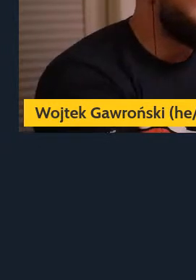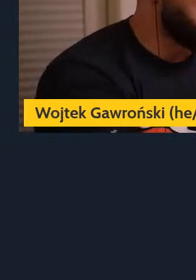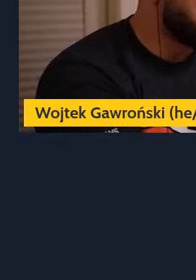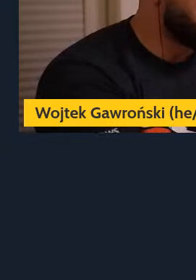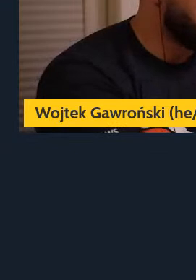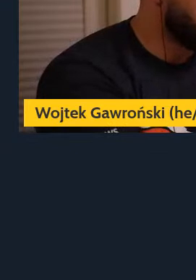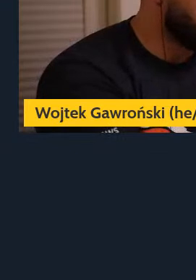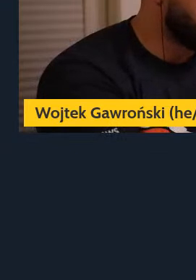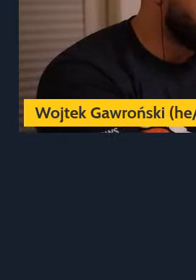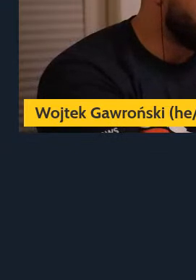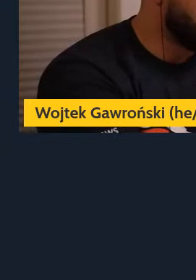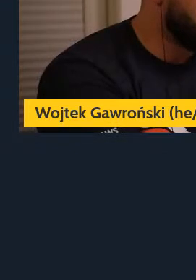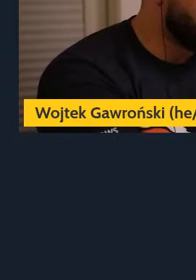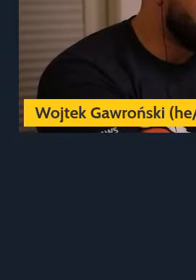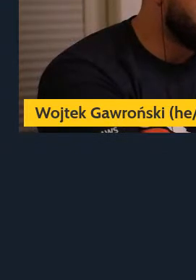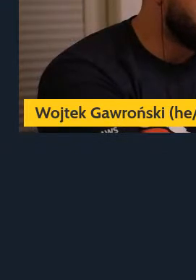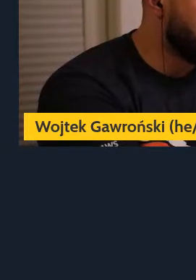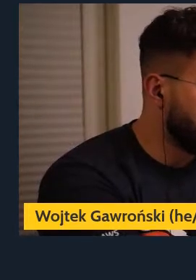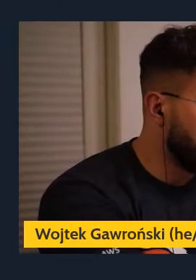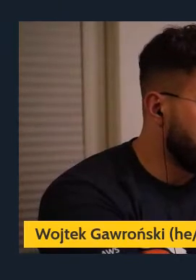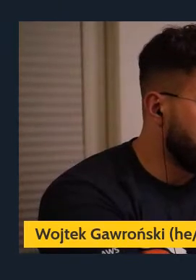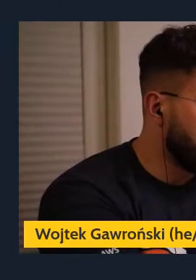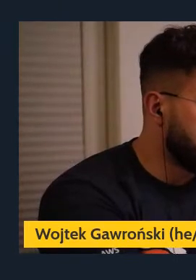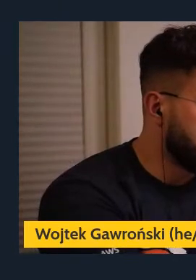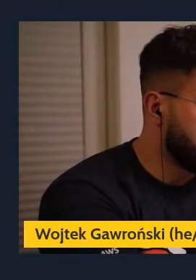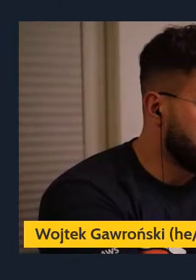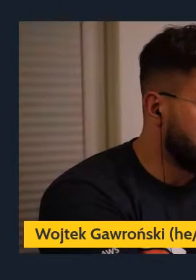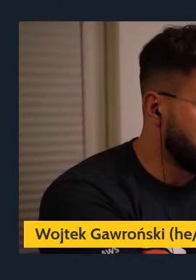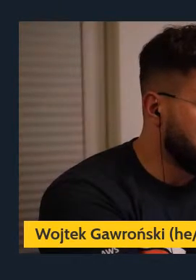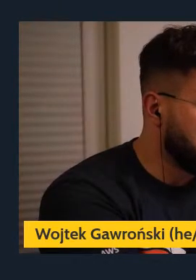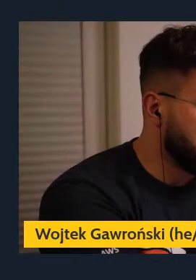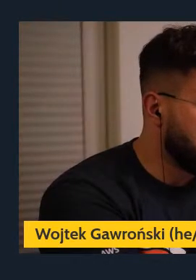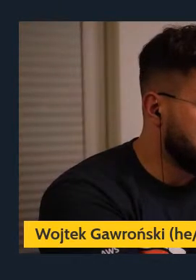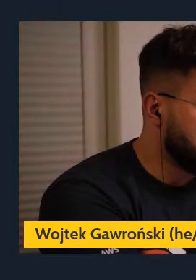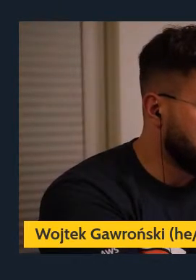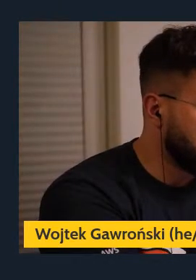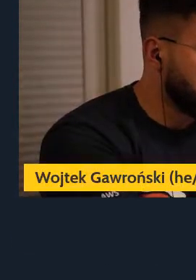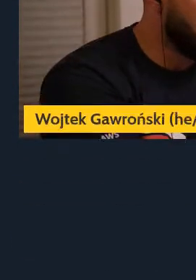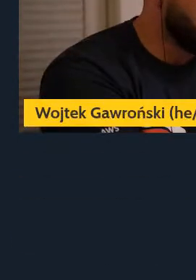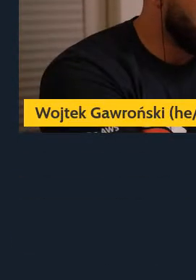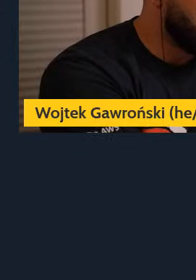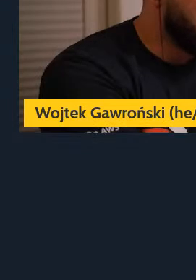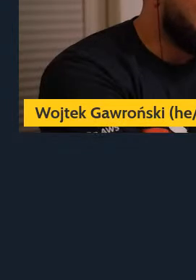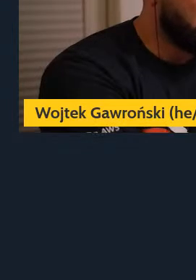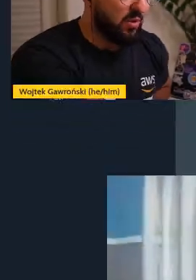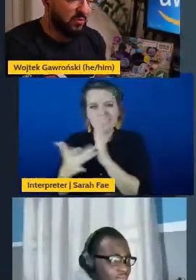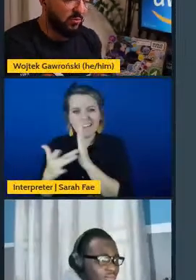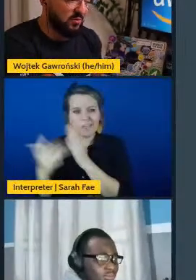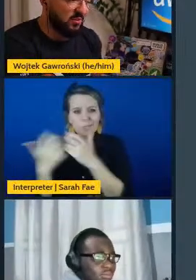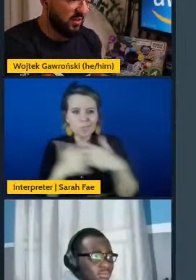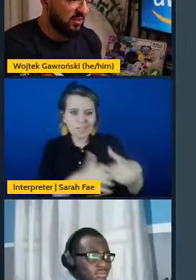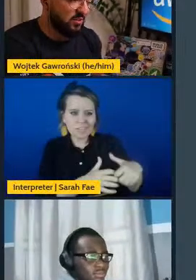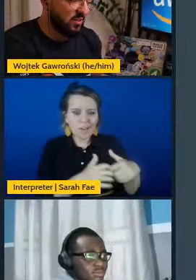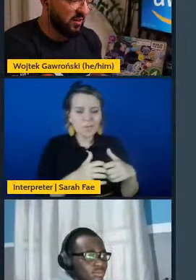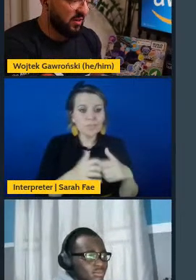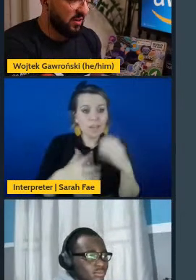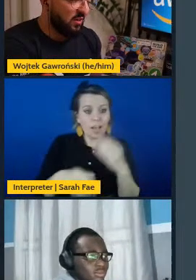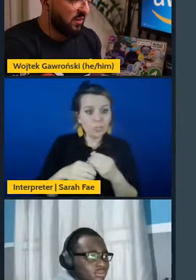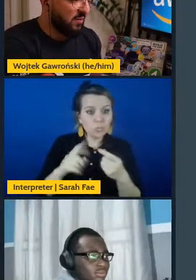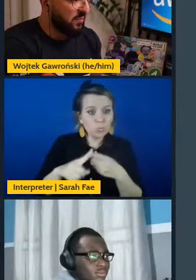another chance to Jabril to reassume and resume the presentation. So I will add you to the